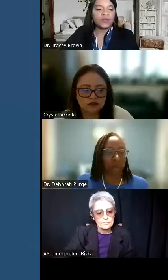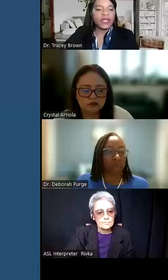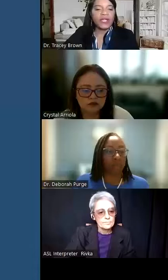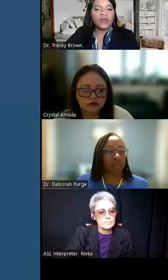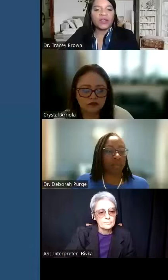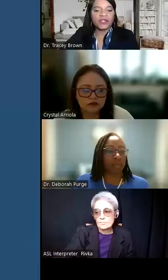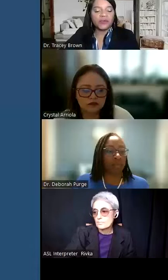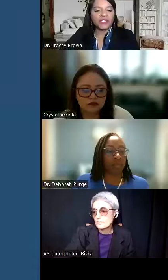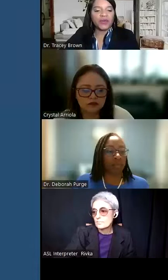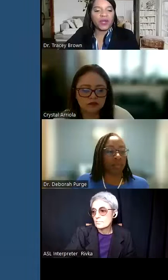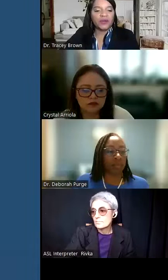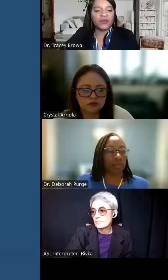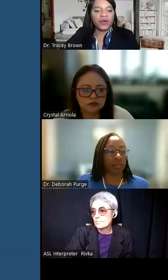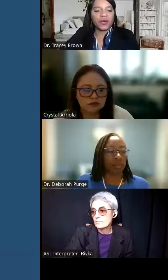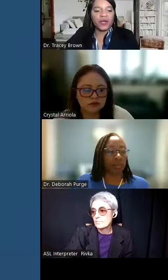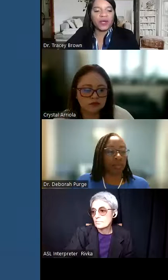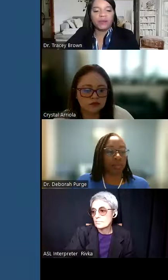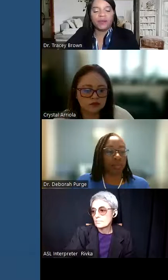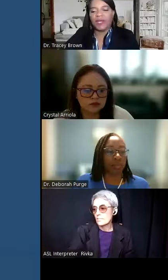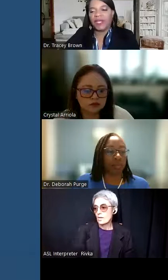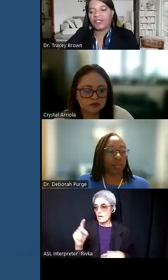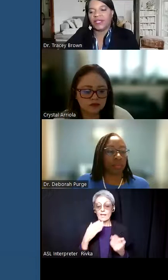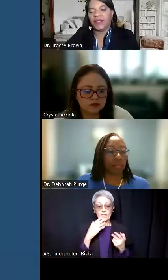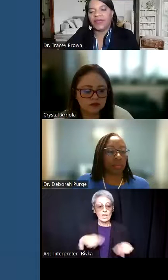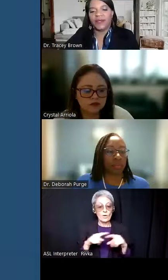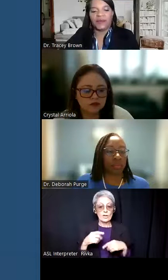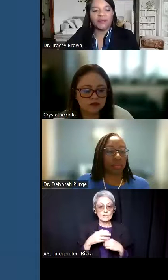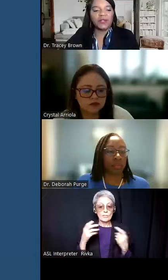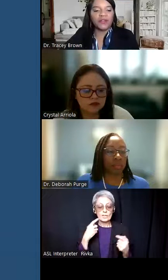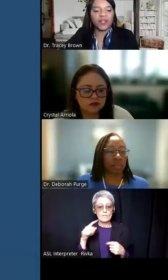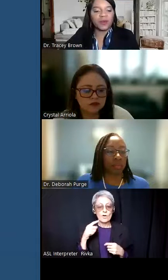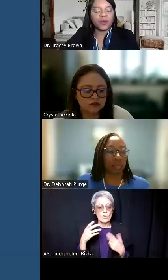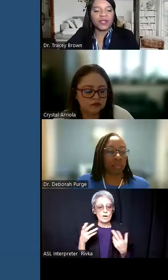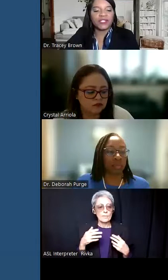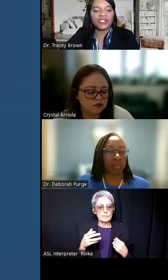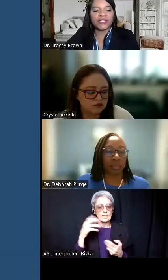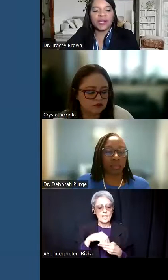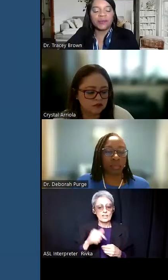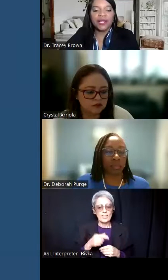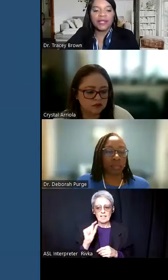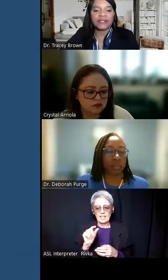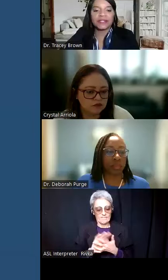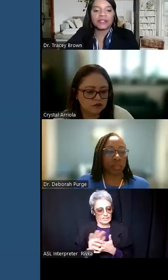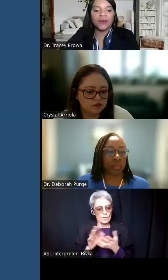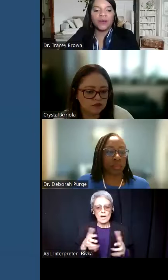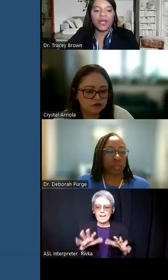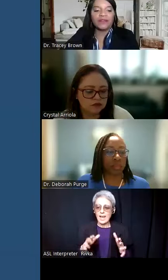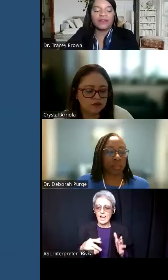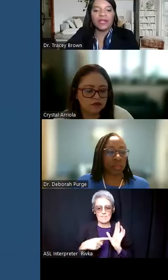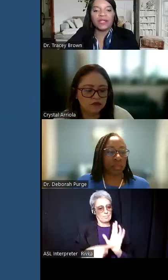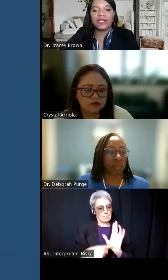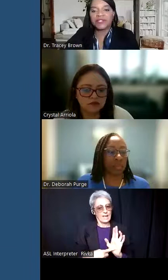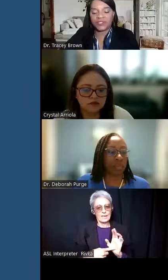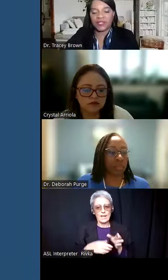Okay, so thank you all so much for engaging in that little video. We wanted to just kind of play it as a way